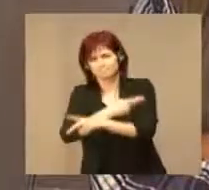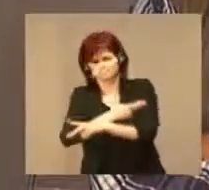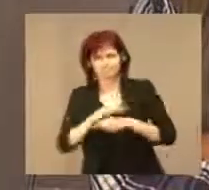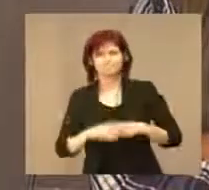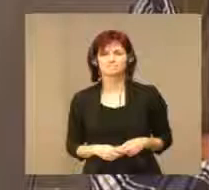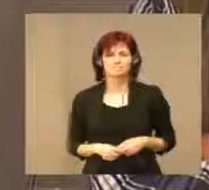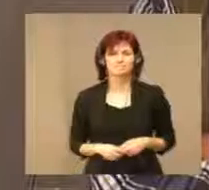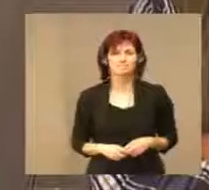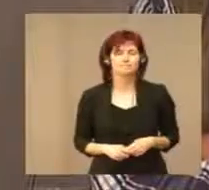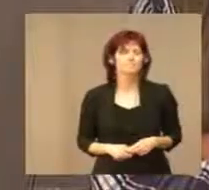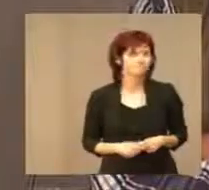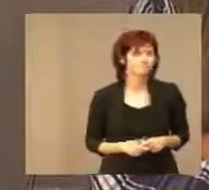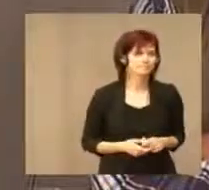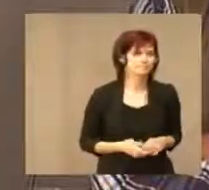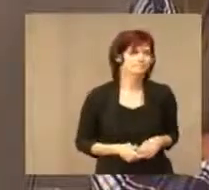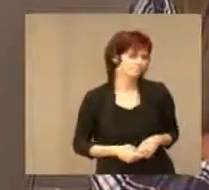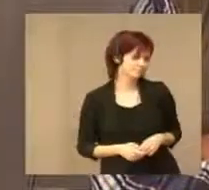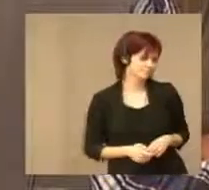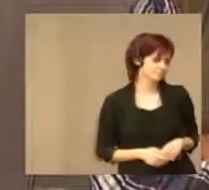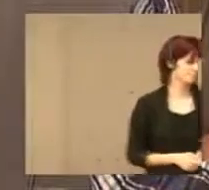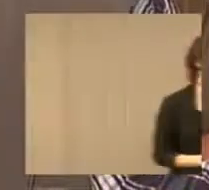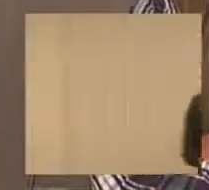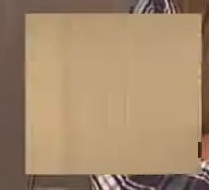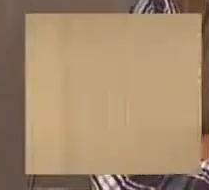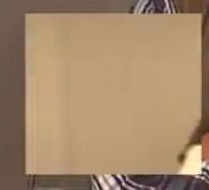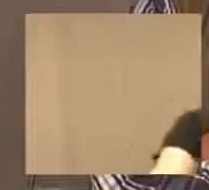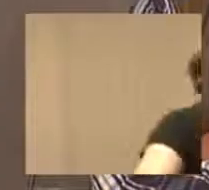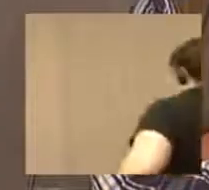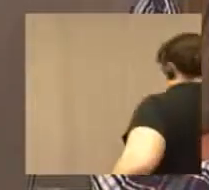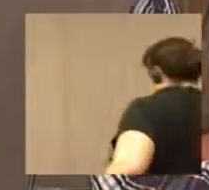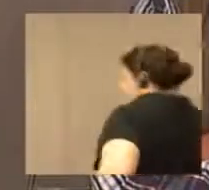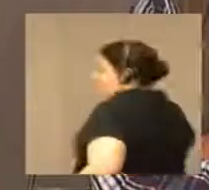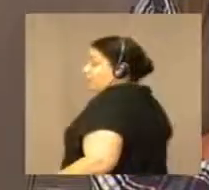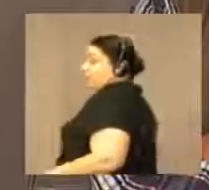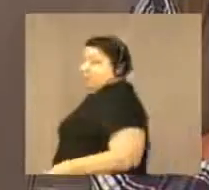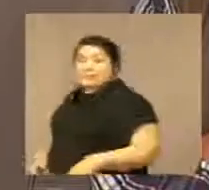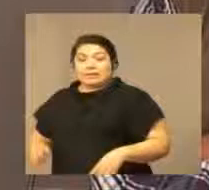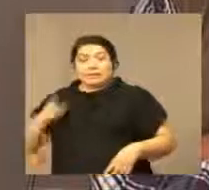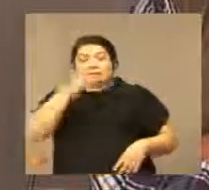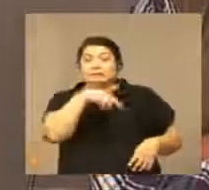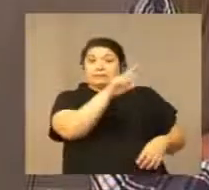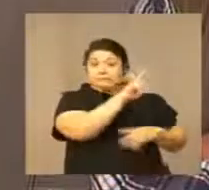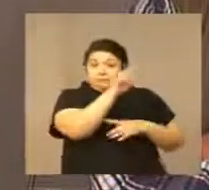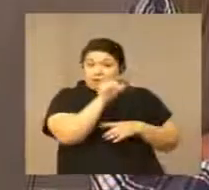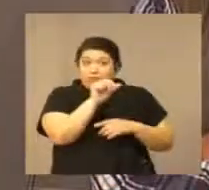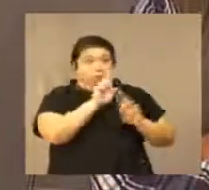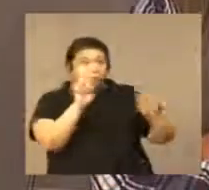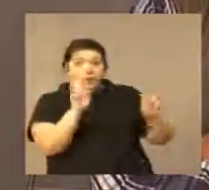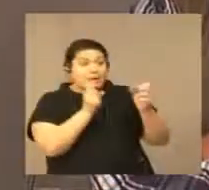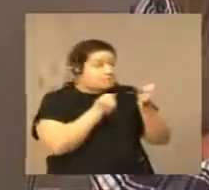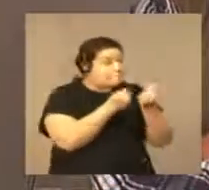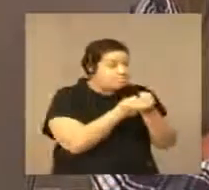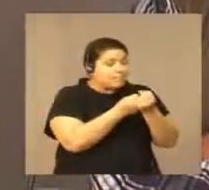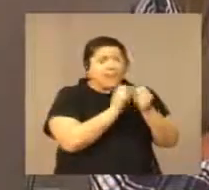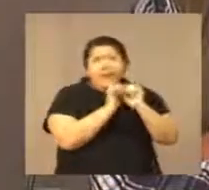necessarily have assistance in navigating. They don't necessarily have accessible or